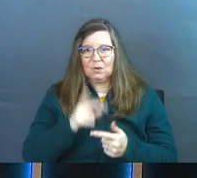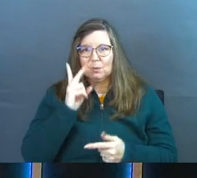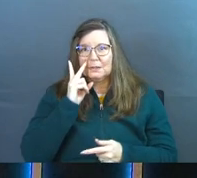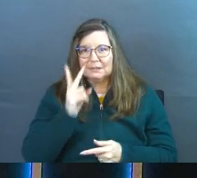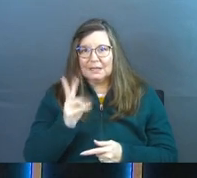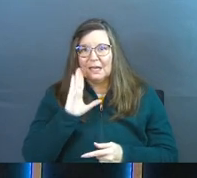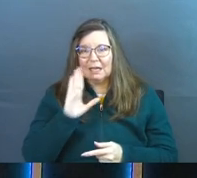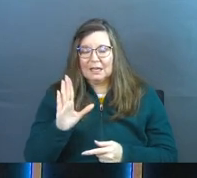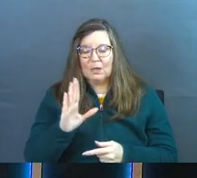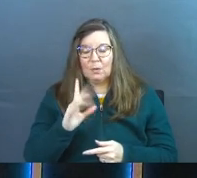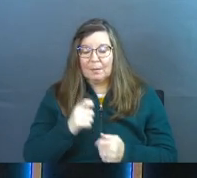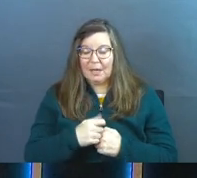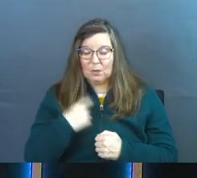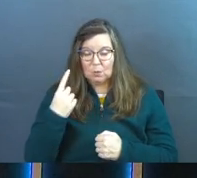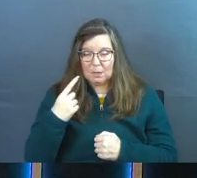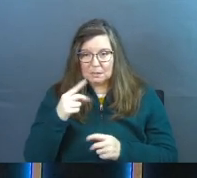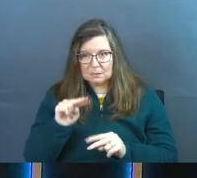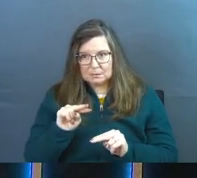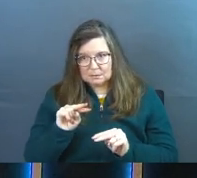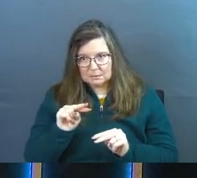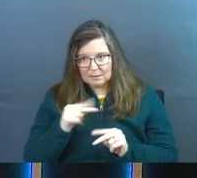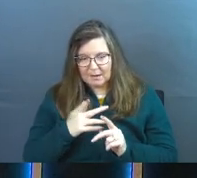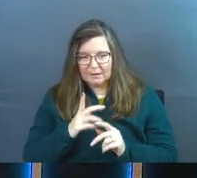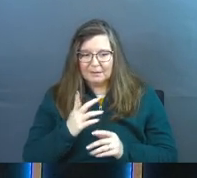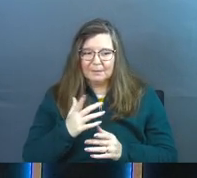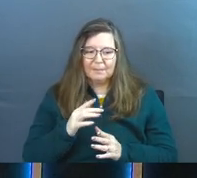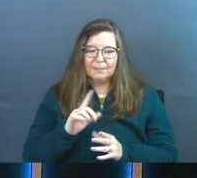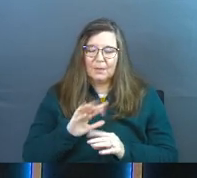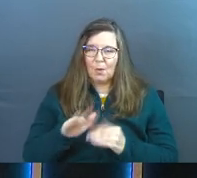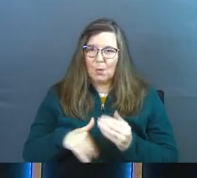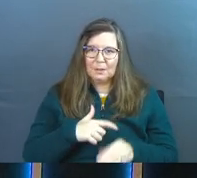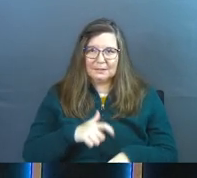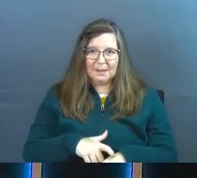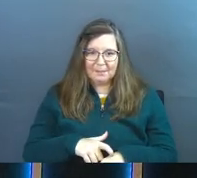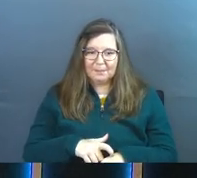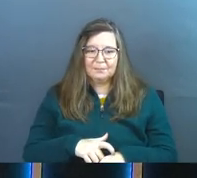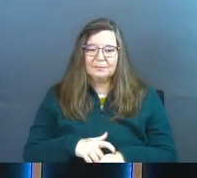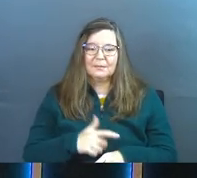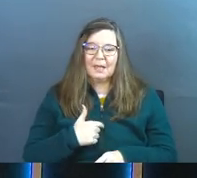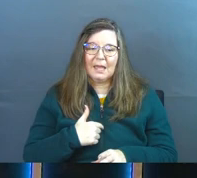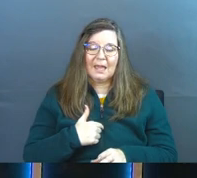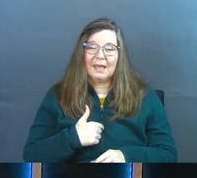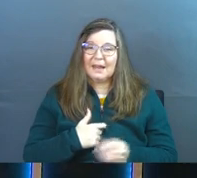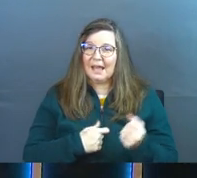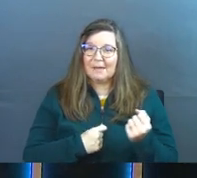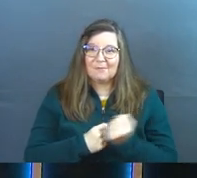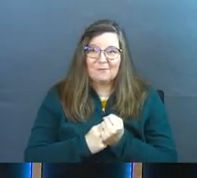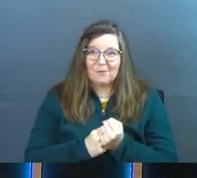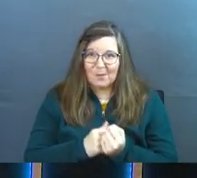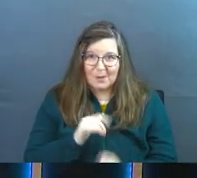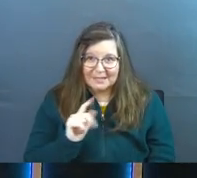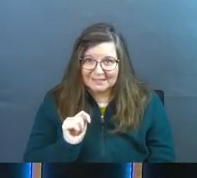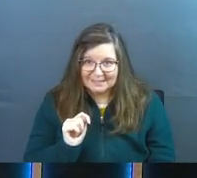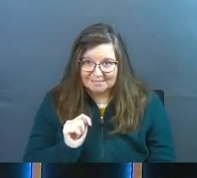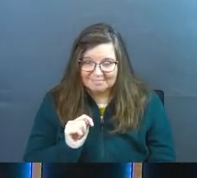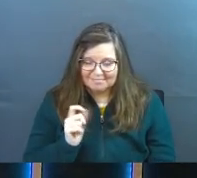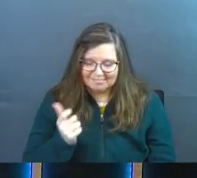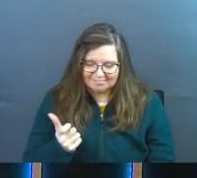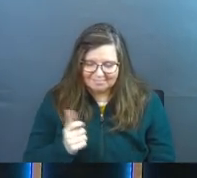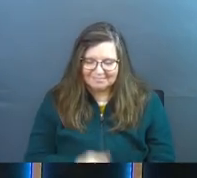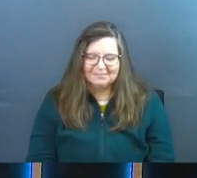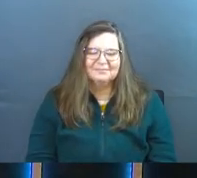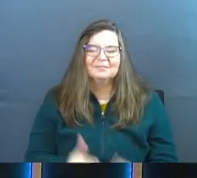it, and it's going to drive you crazy and add tension to the room the whole time, and I'm for it. I'm for